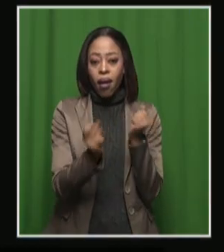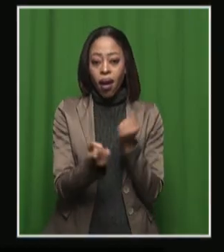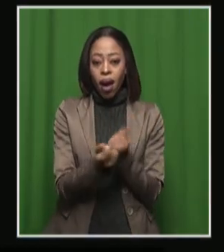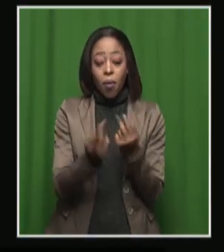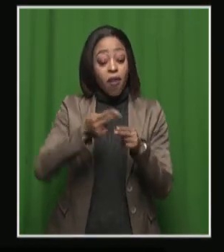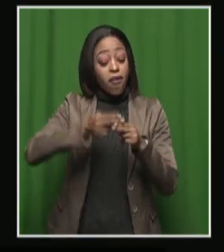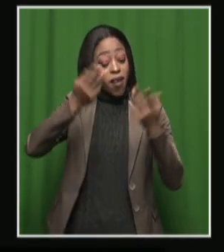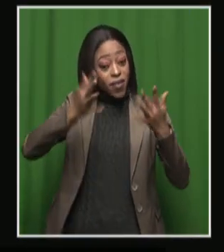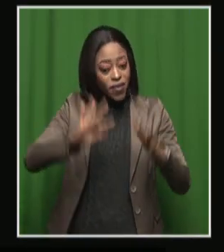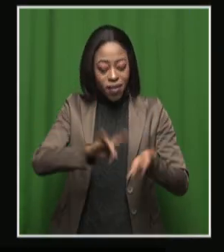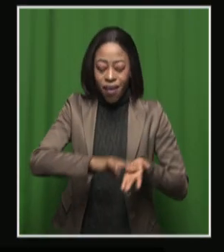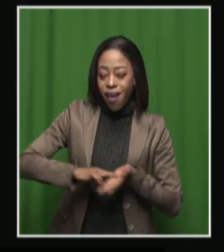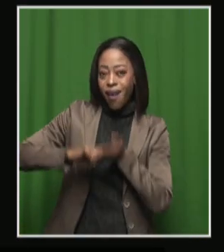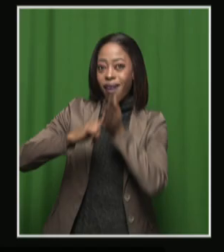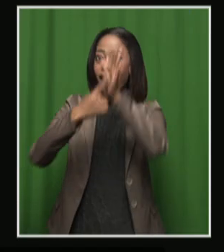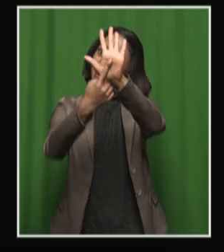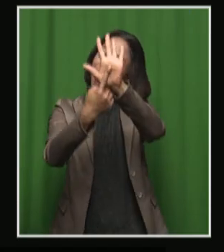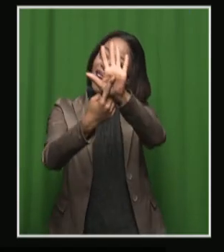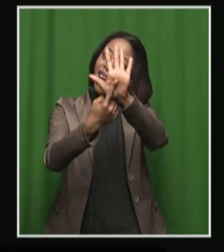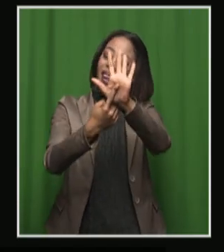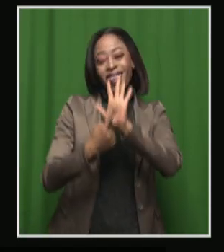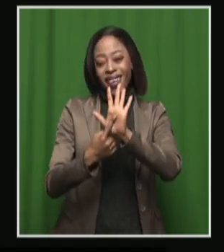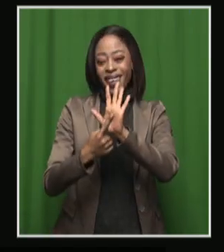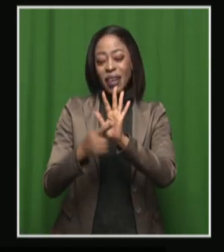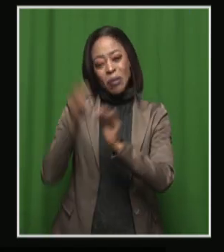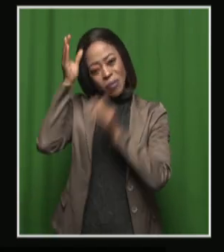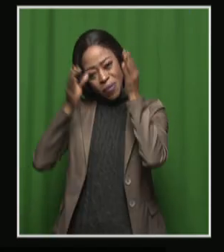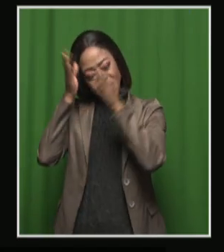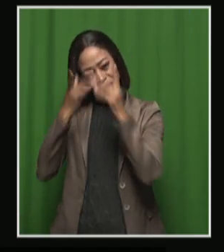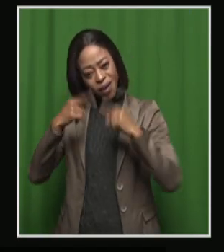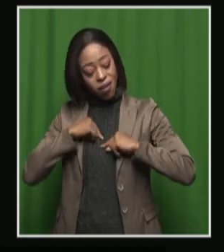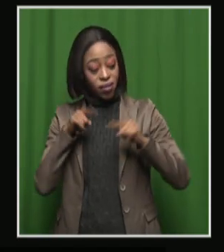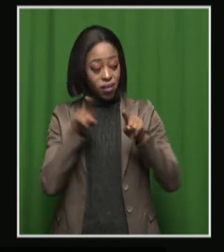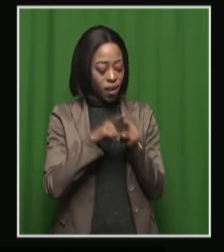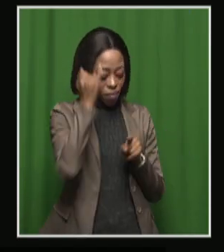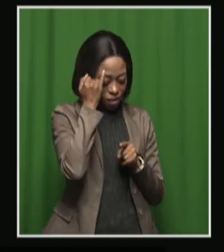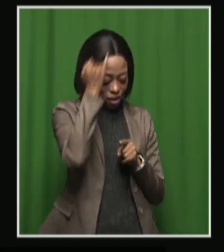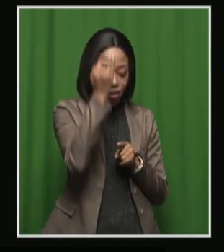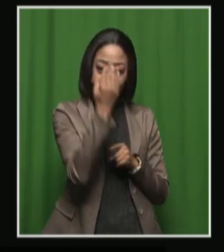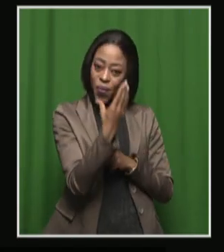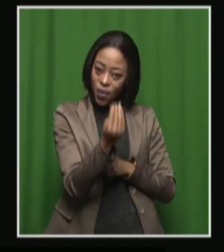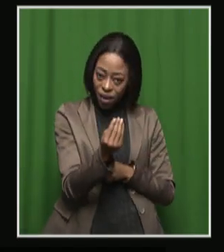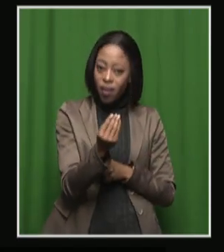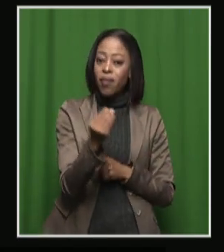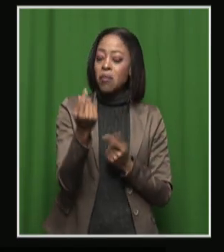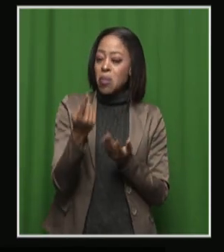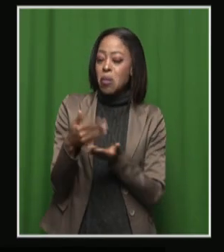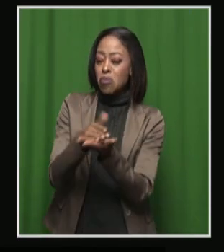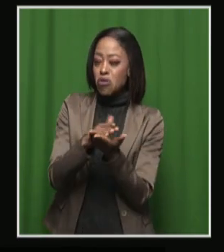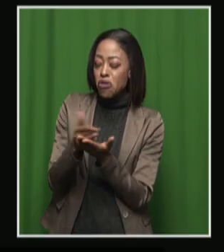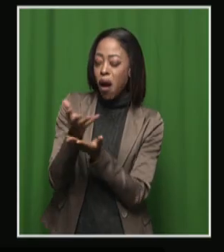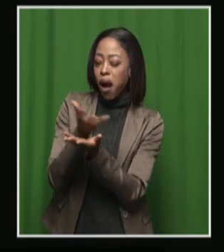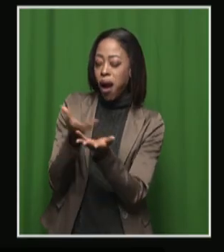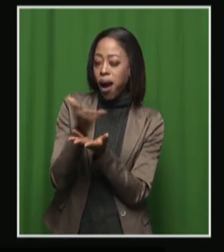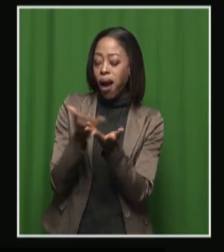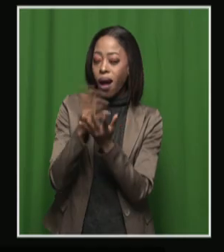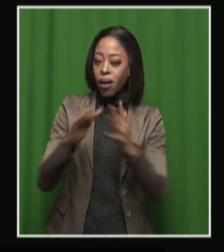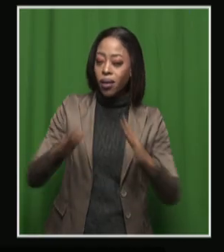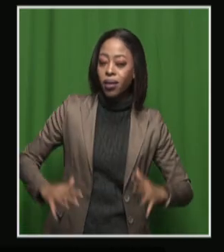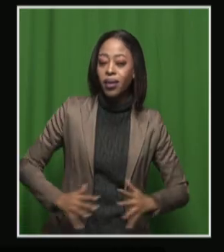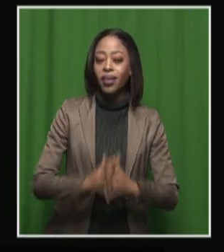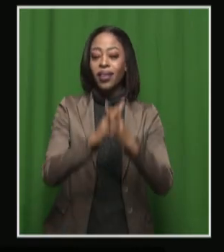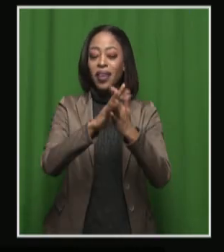were doing the big reveal, both our creativity and the ideas that we had exchanged and shared came together and